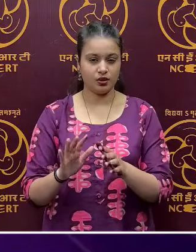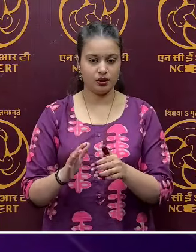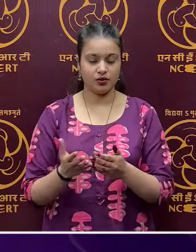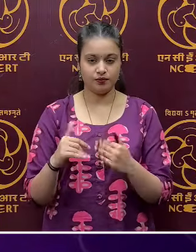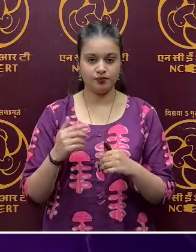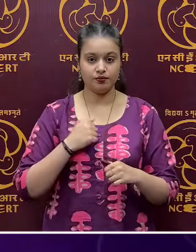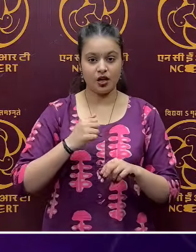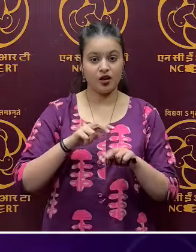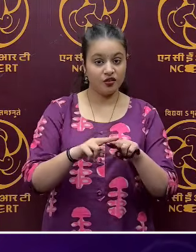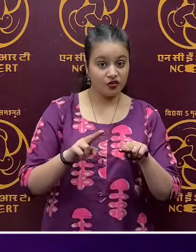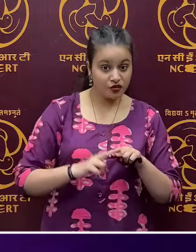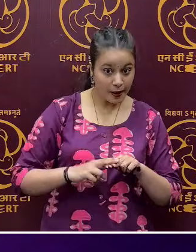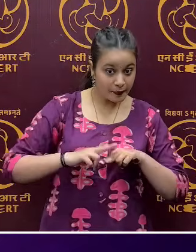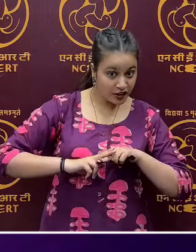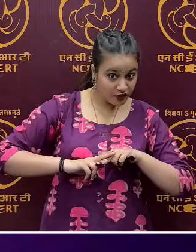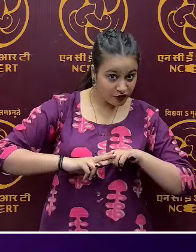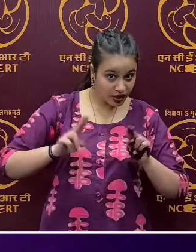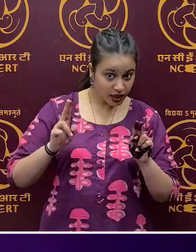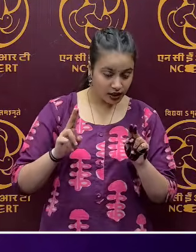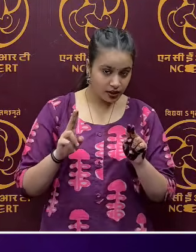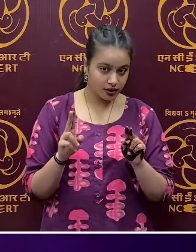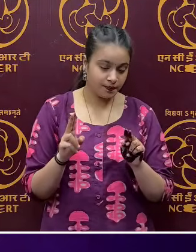was finally